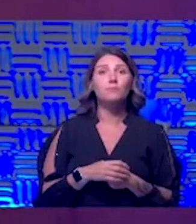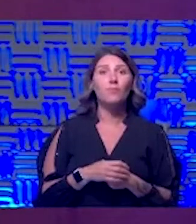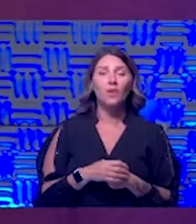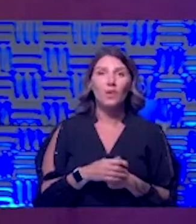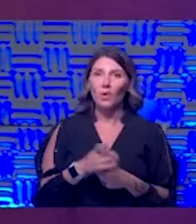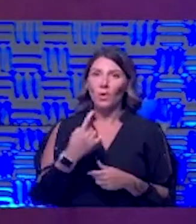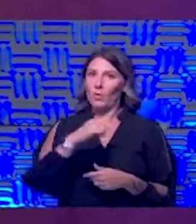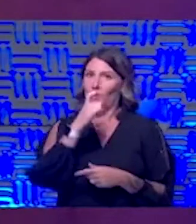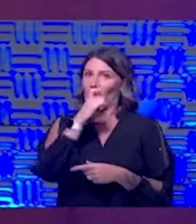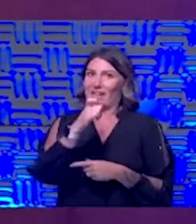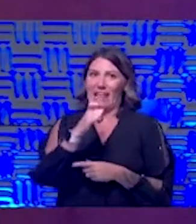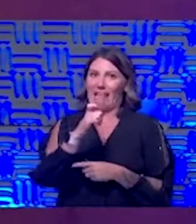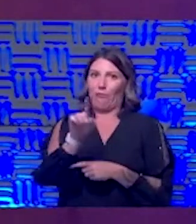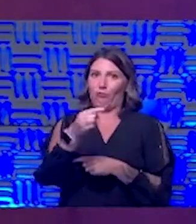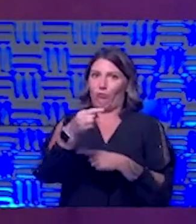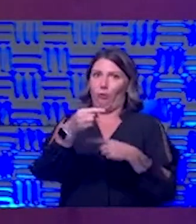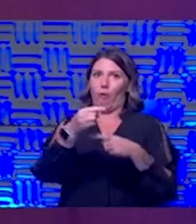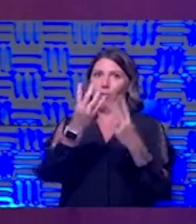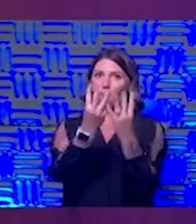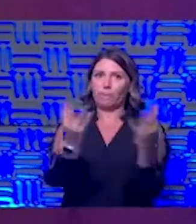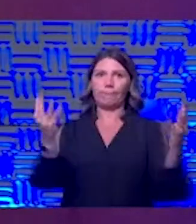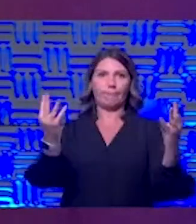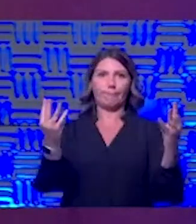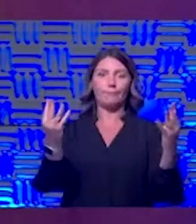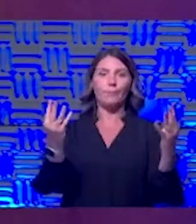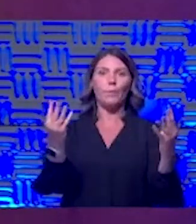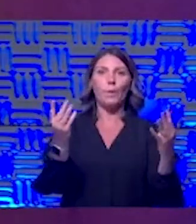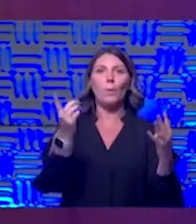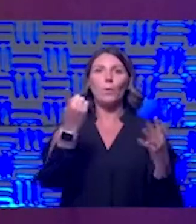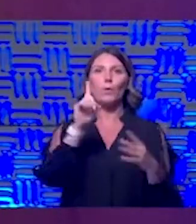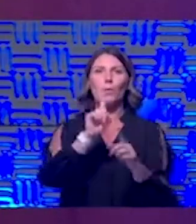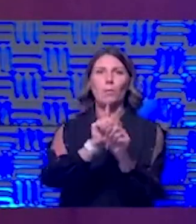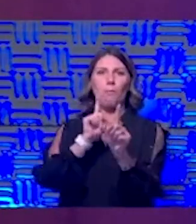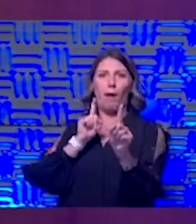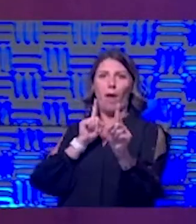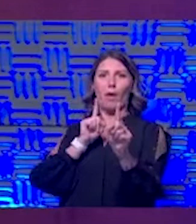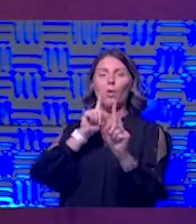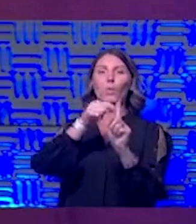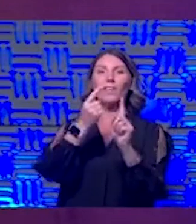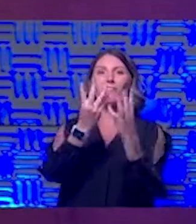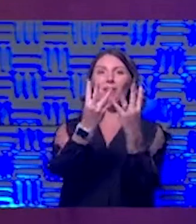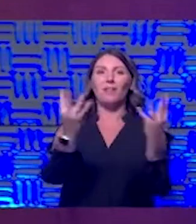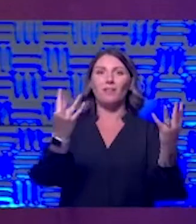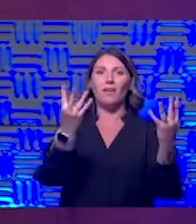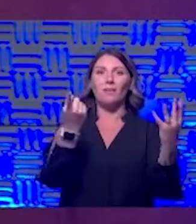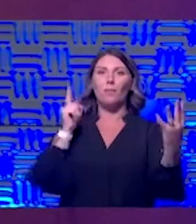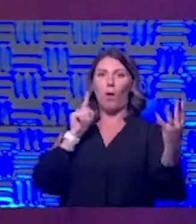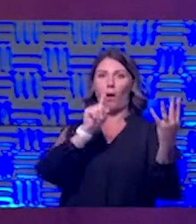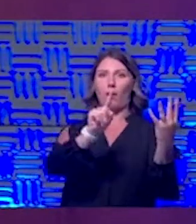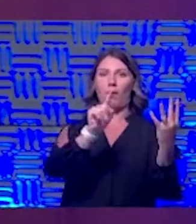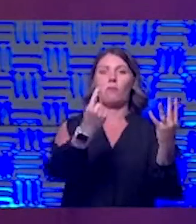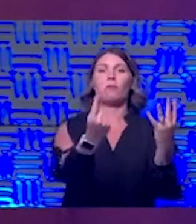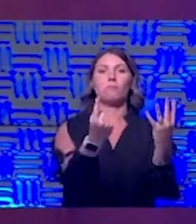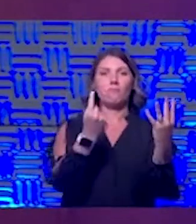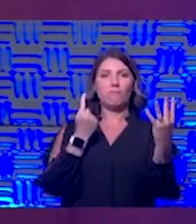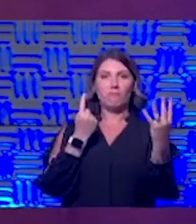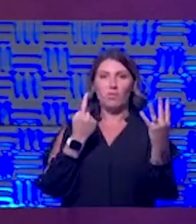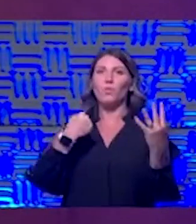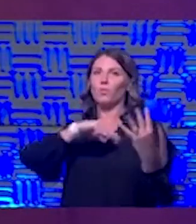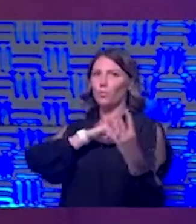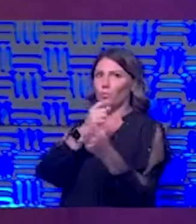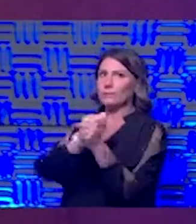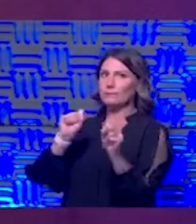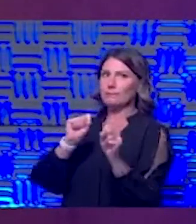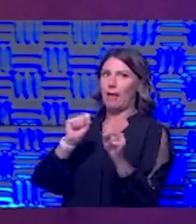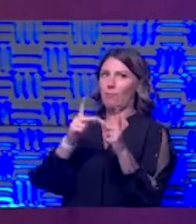near the front lines. We were back kind of where, as people would rotate off the protest line, that's where we were. So we were in this safe place. It was kind